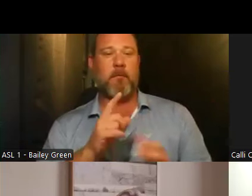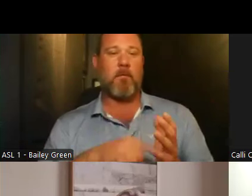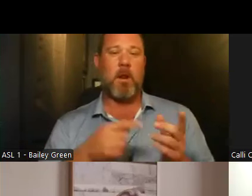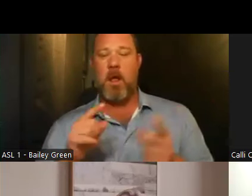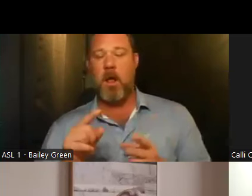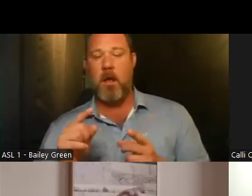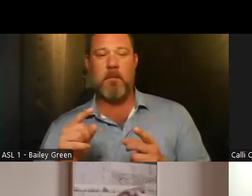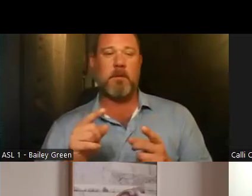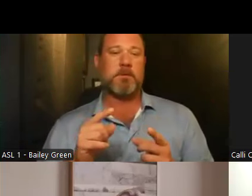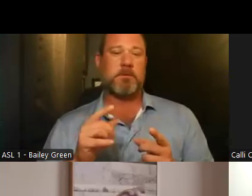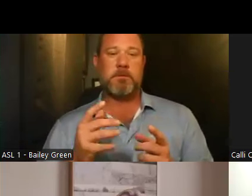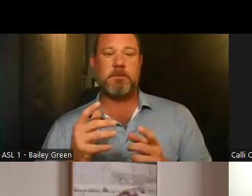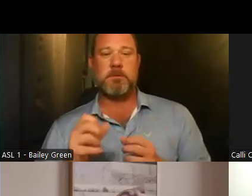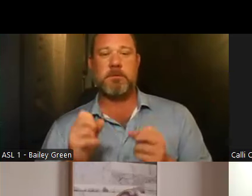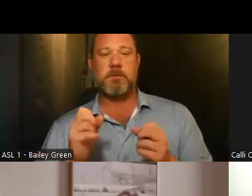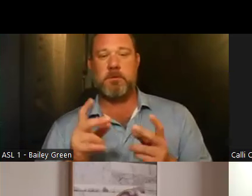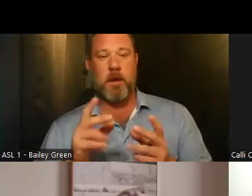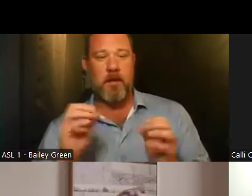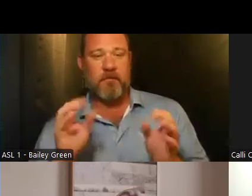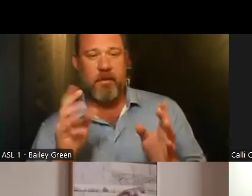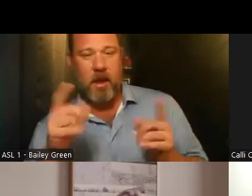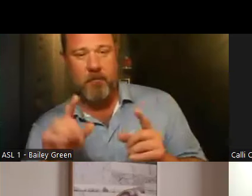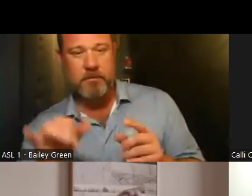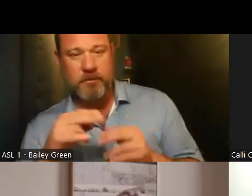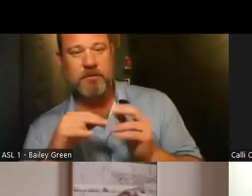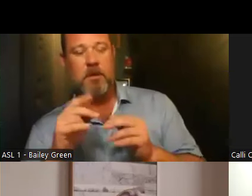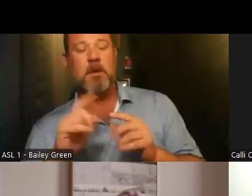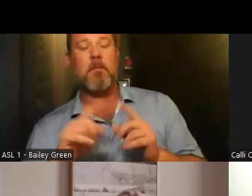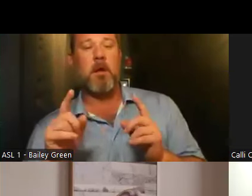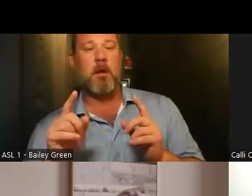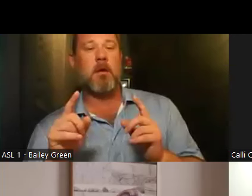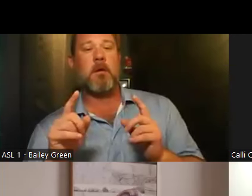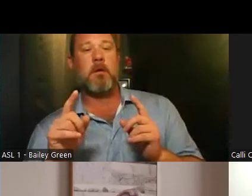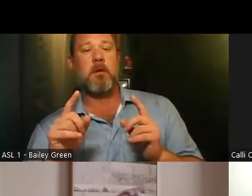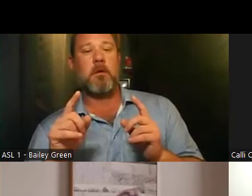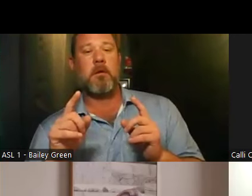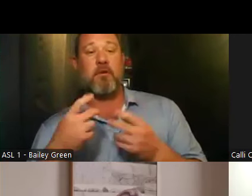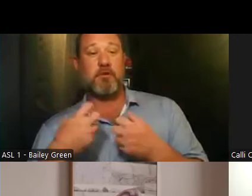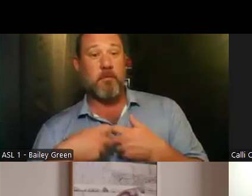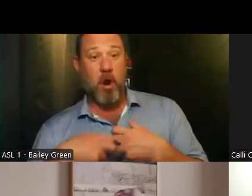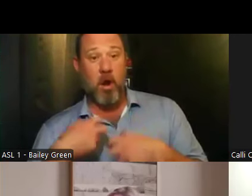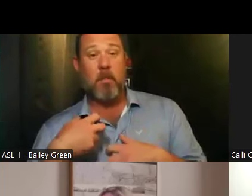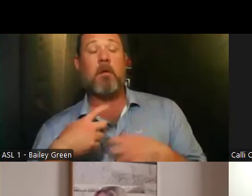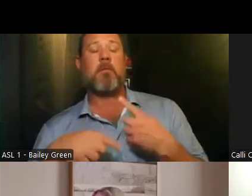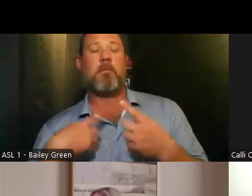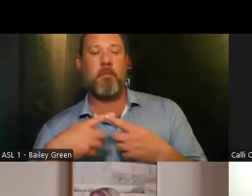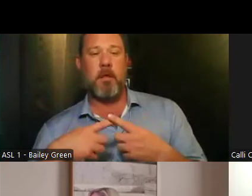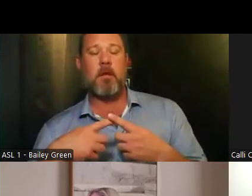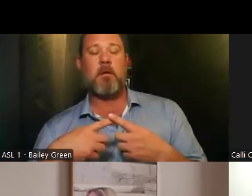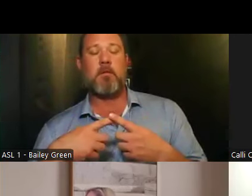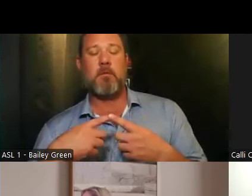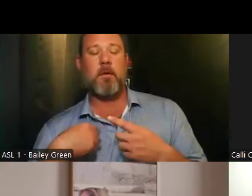happens if, it's okay if nothing happens to the facility, but then if there's a problem, then that's where we really